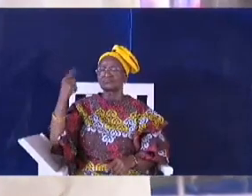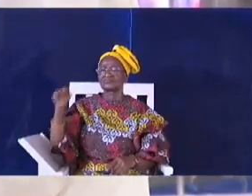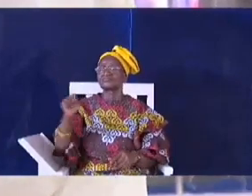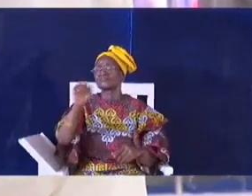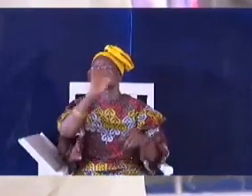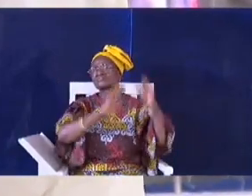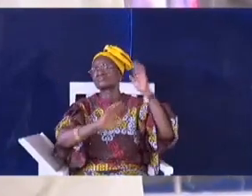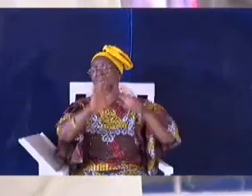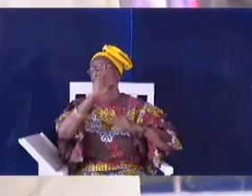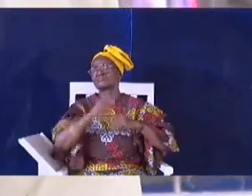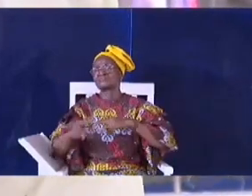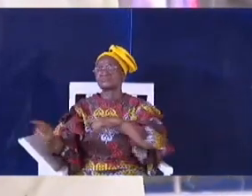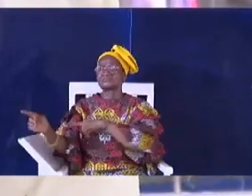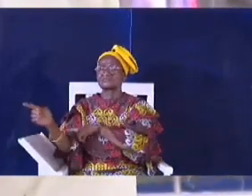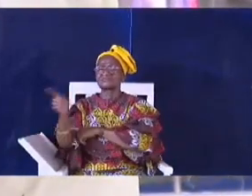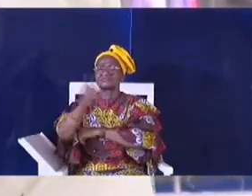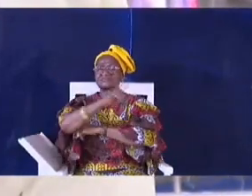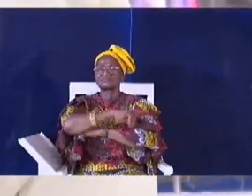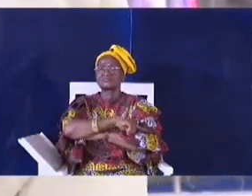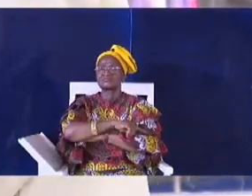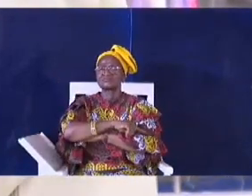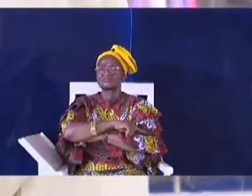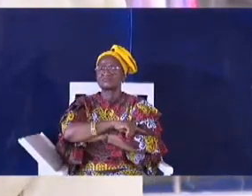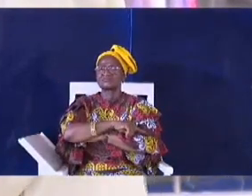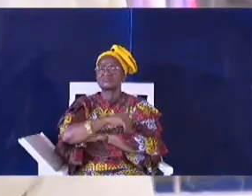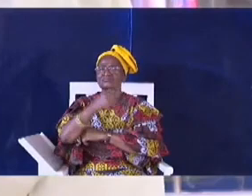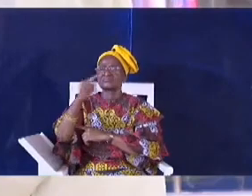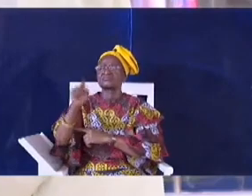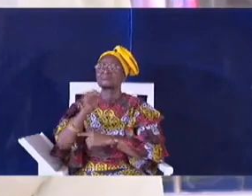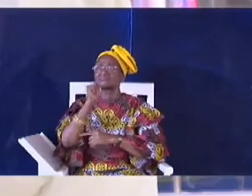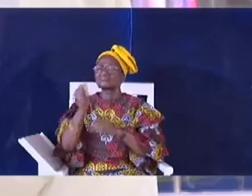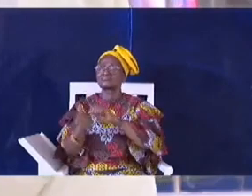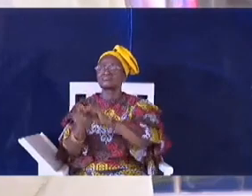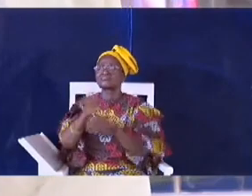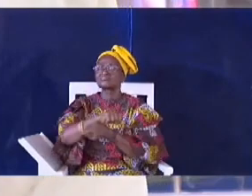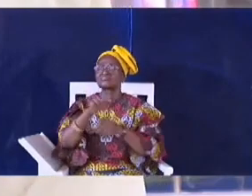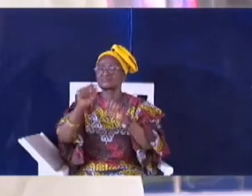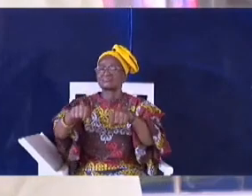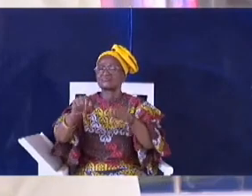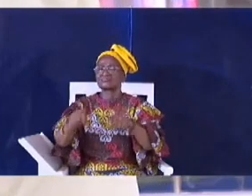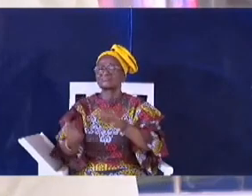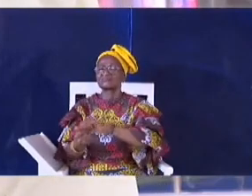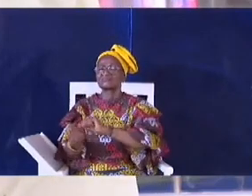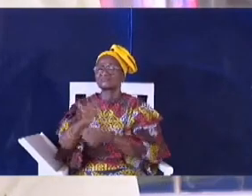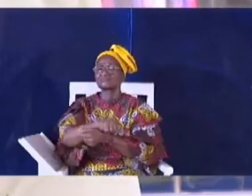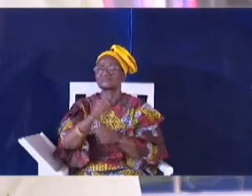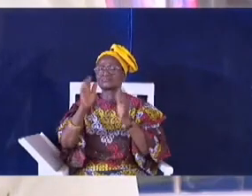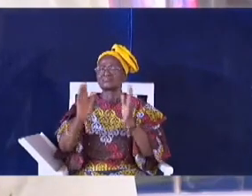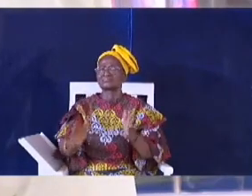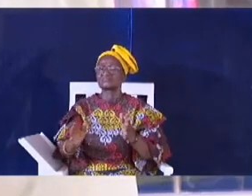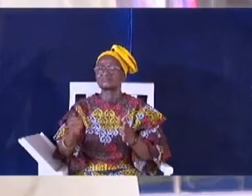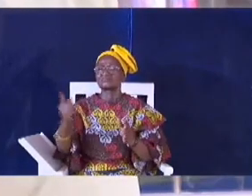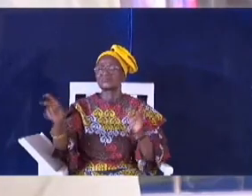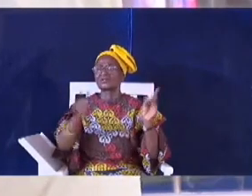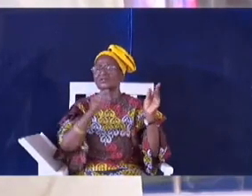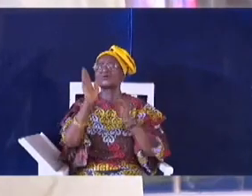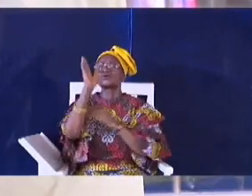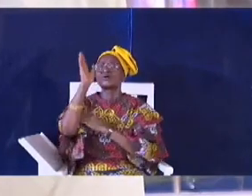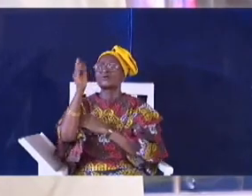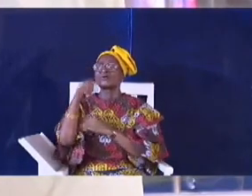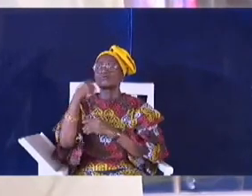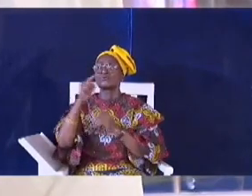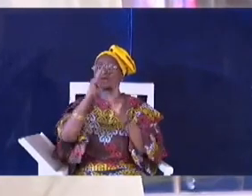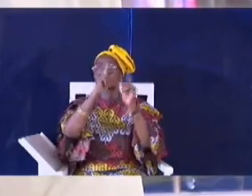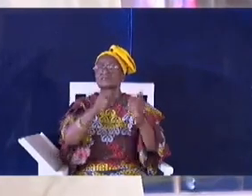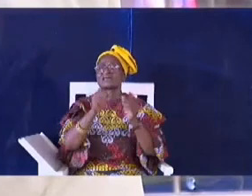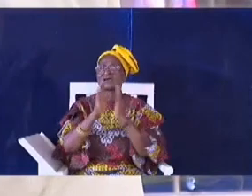Ancient of Days, the unchangeable changer, the God who answers